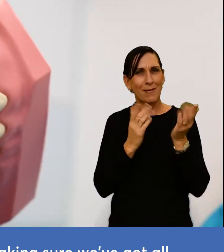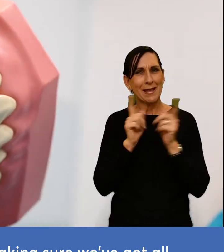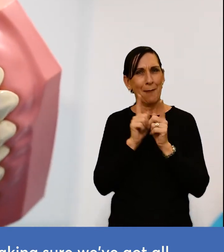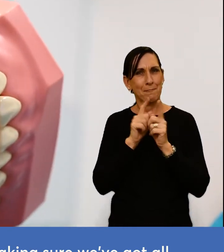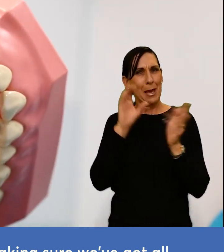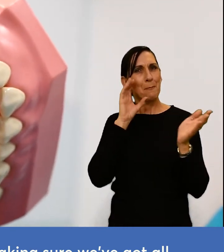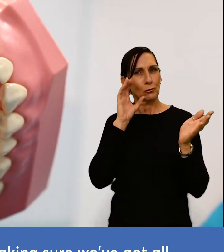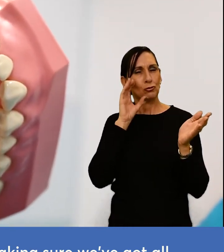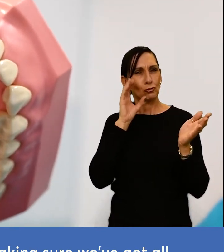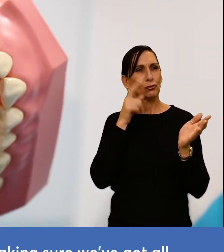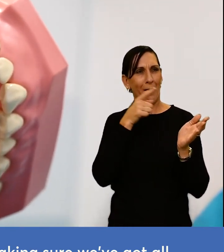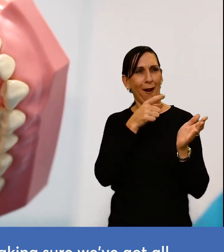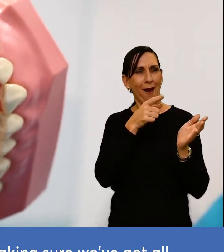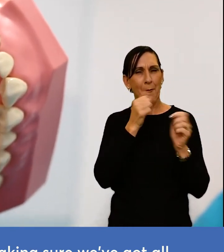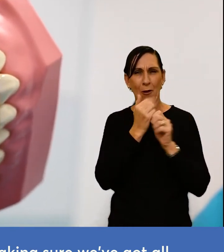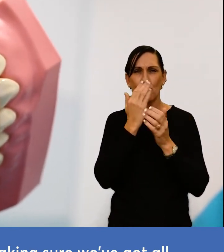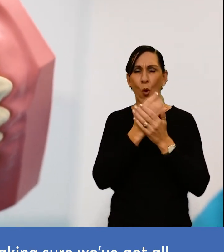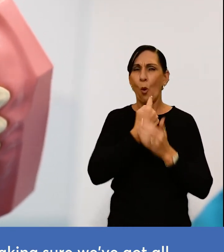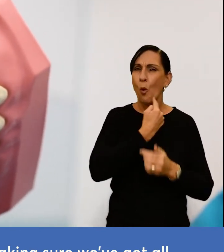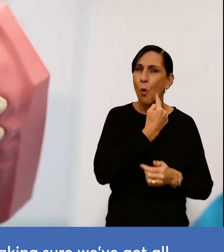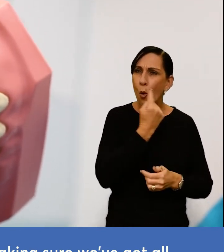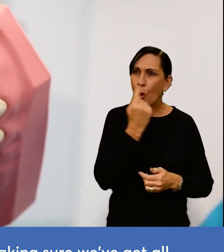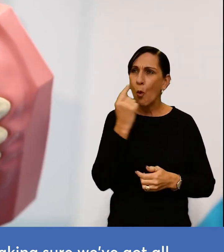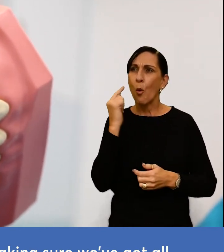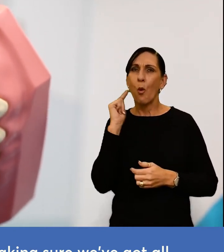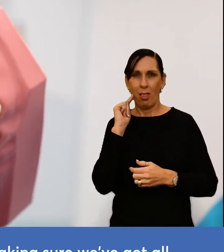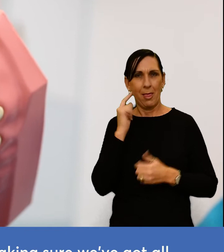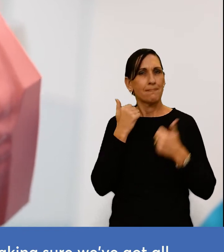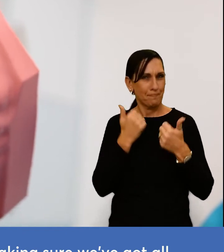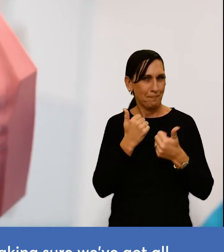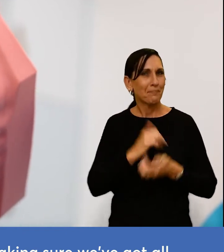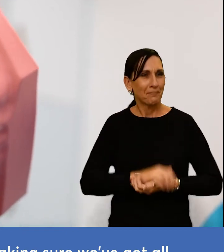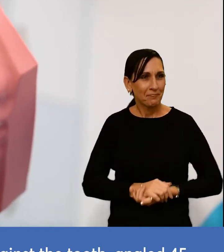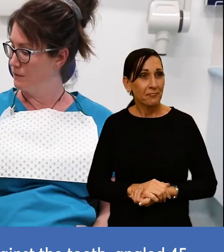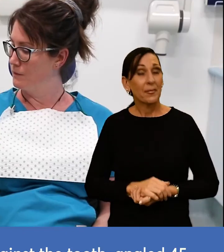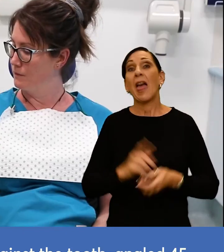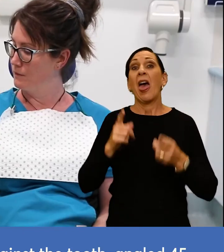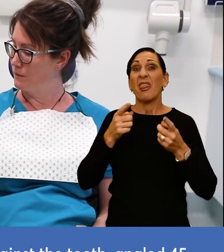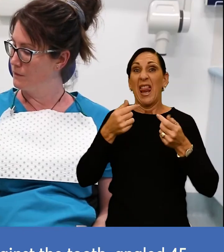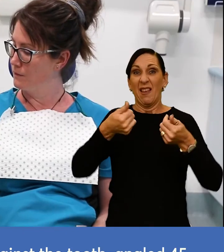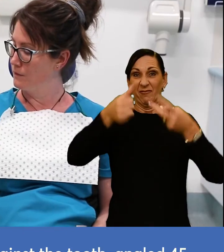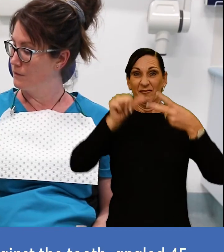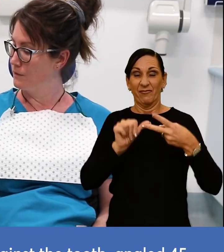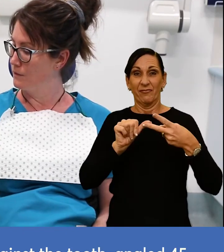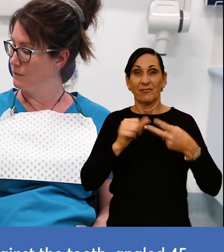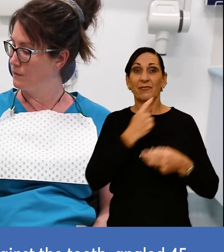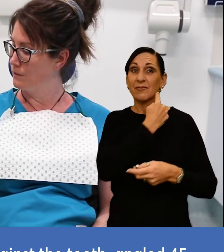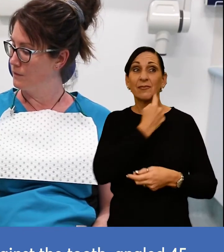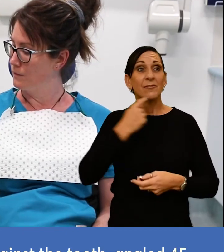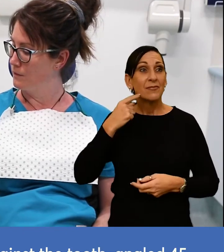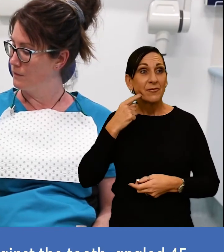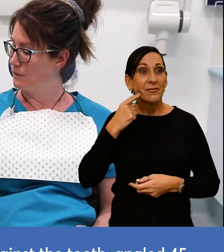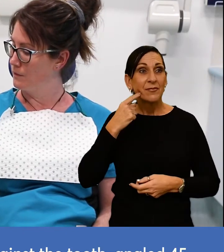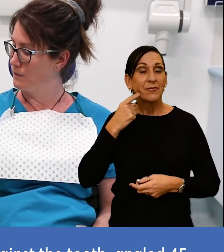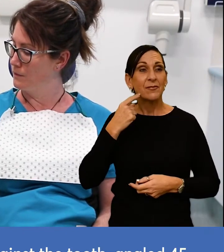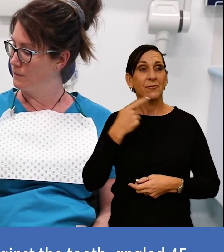making sure that we've got all those surfaces on the inside as well. Okay, then